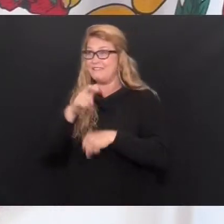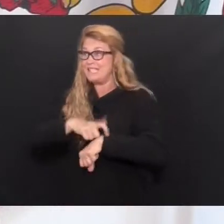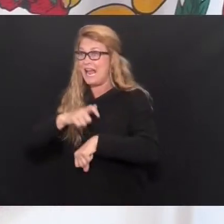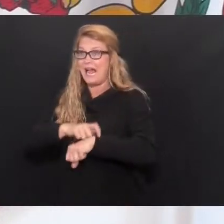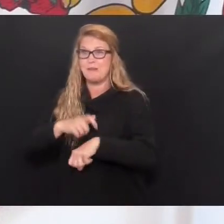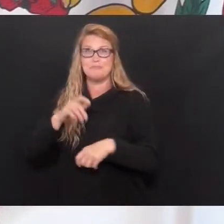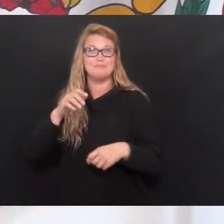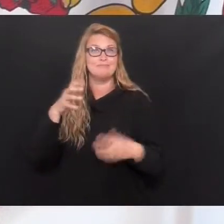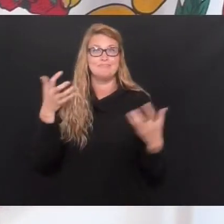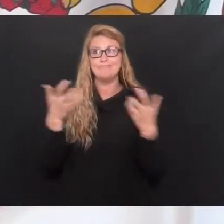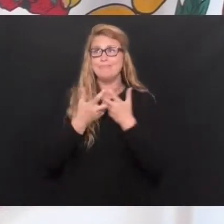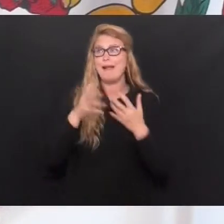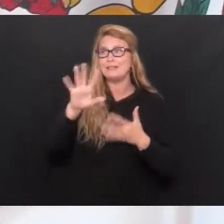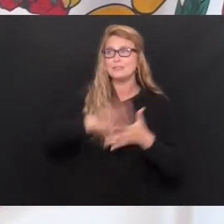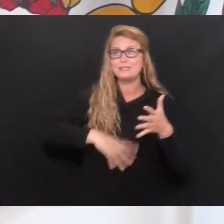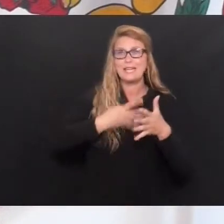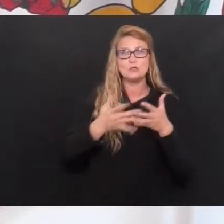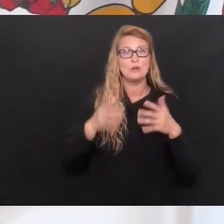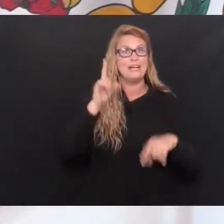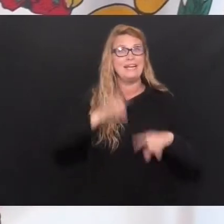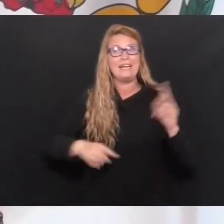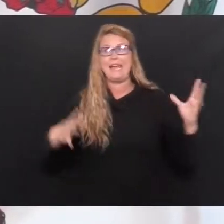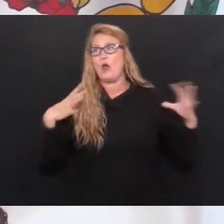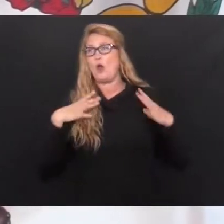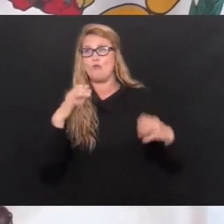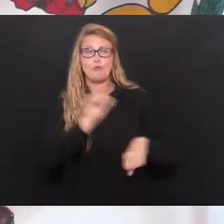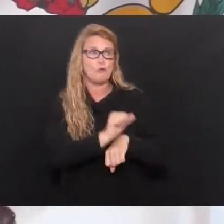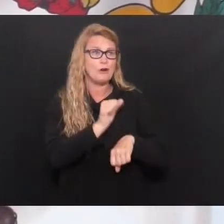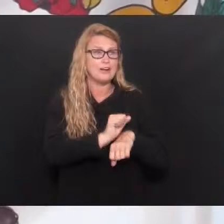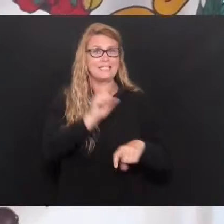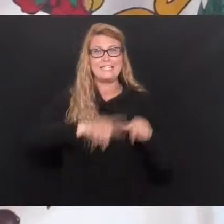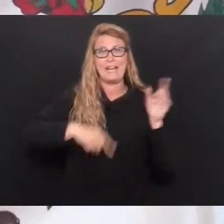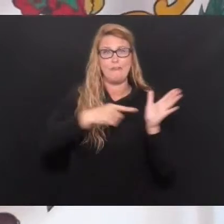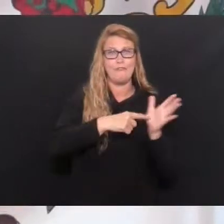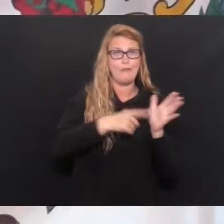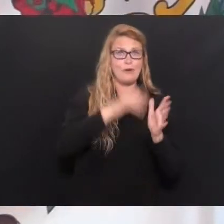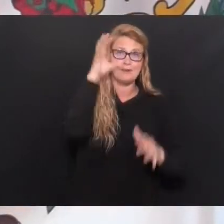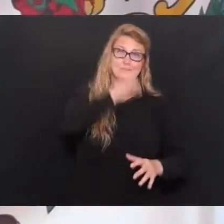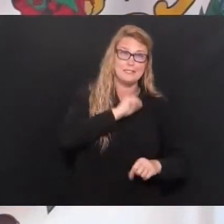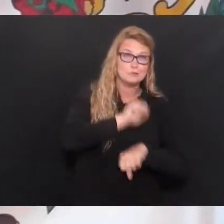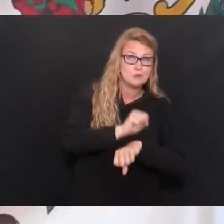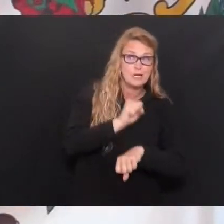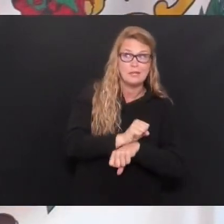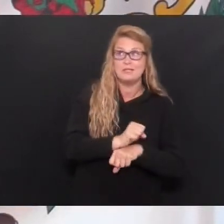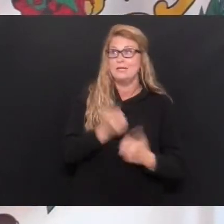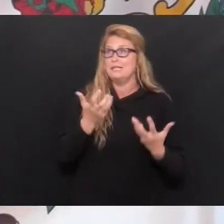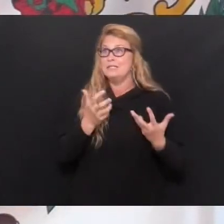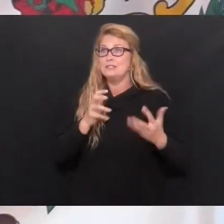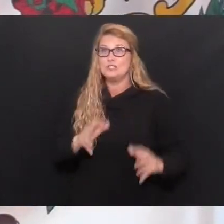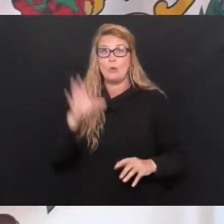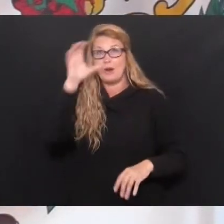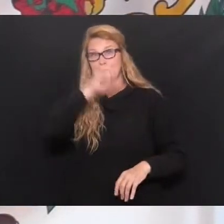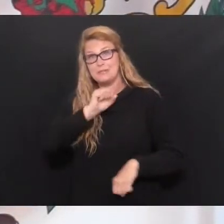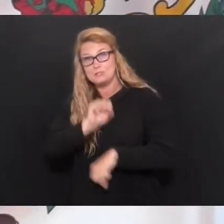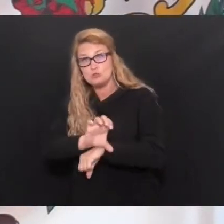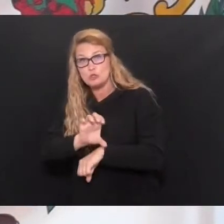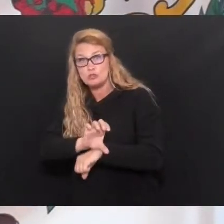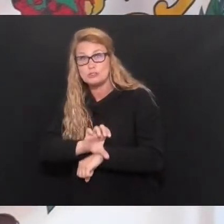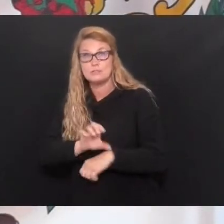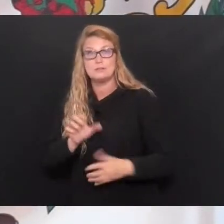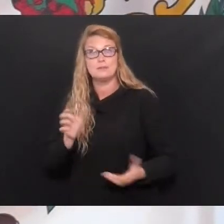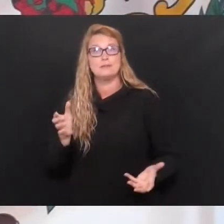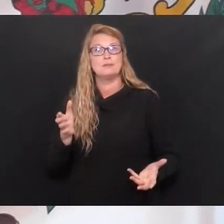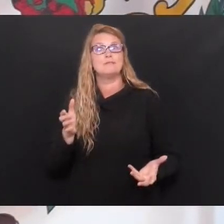their life because they can't get off work, they can't afford to miss work, and they don't want to miss church,